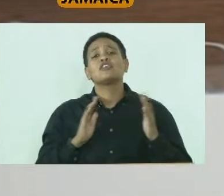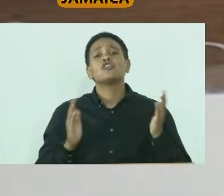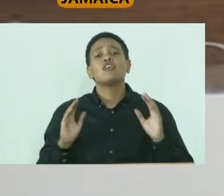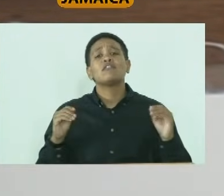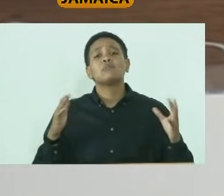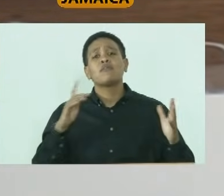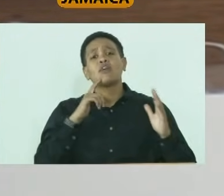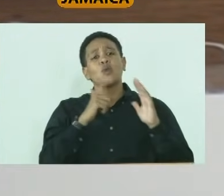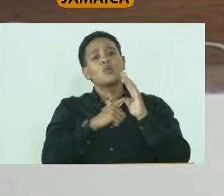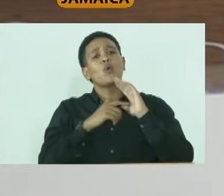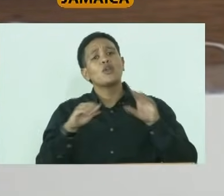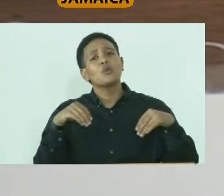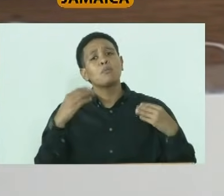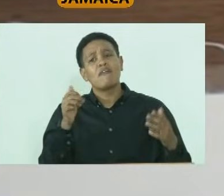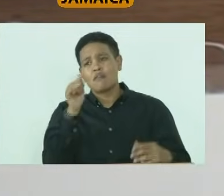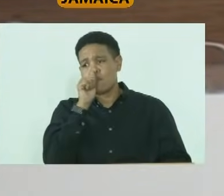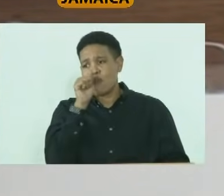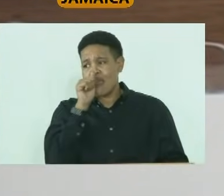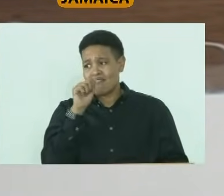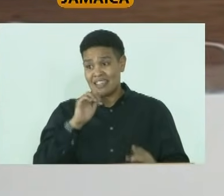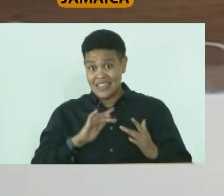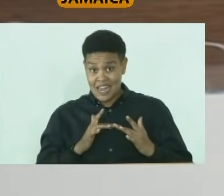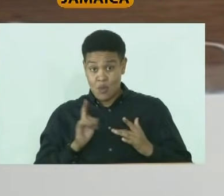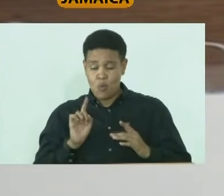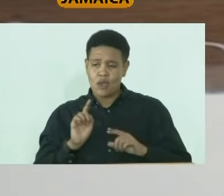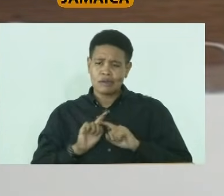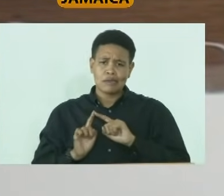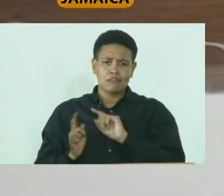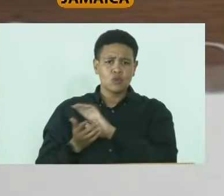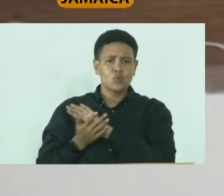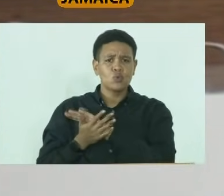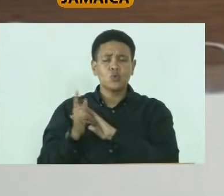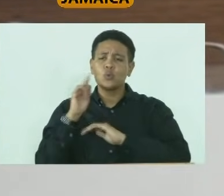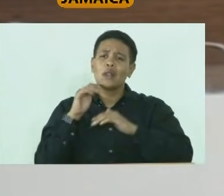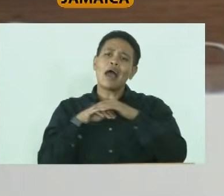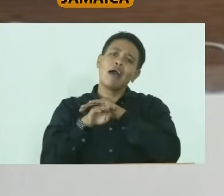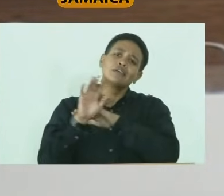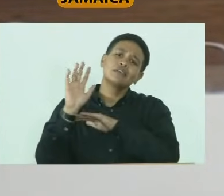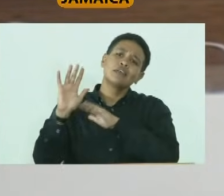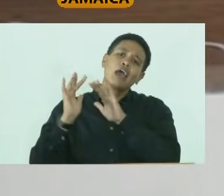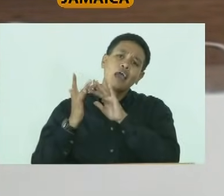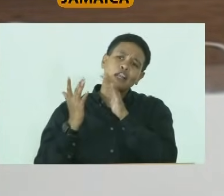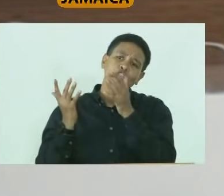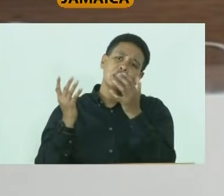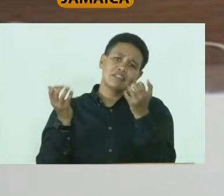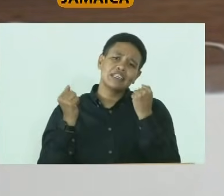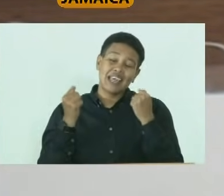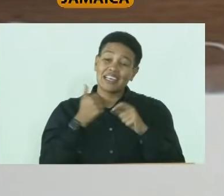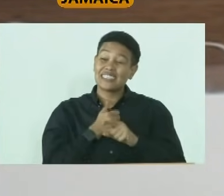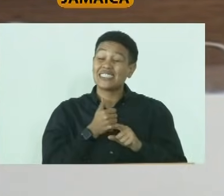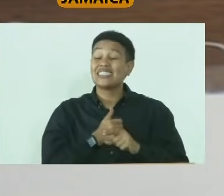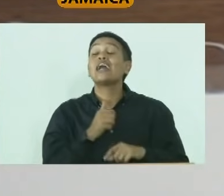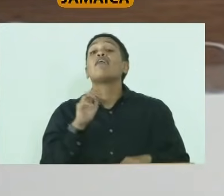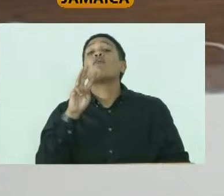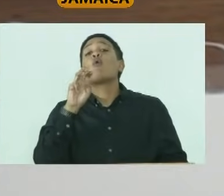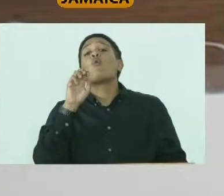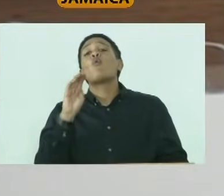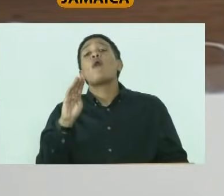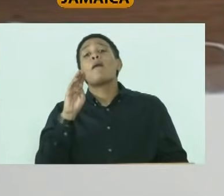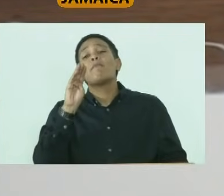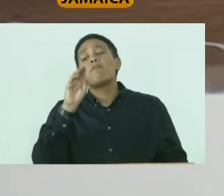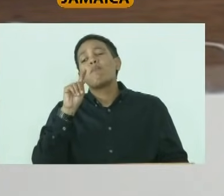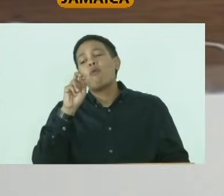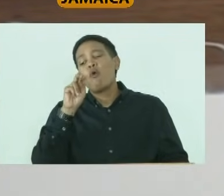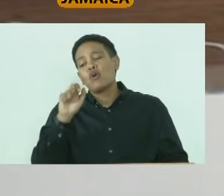private network on which the various group of schools will access their internet service. A web portal will also be provided to allow